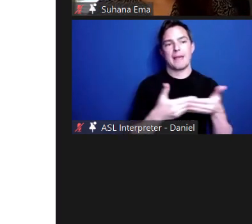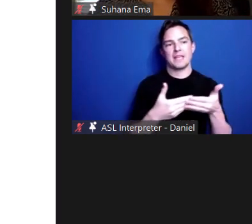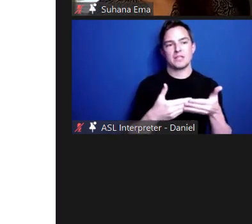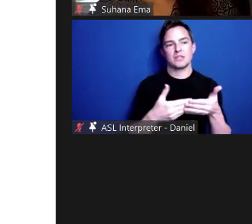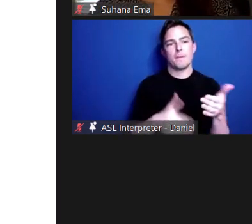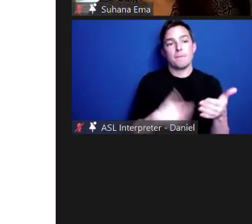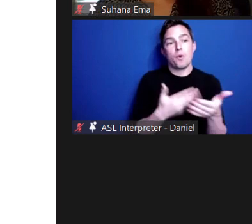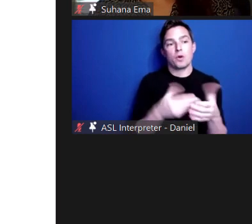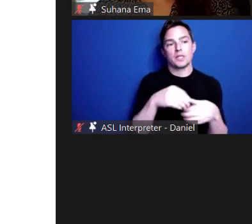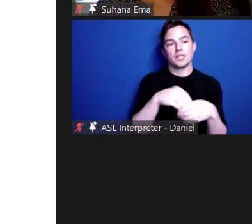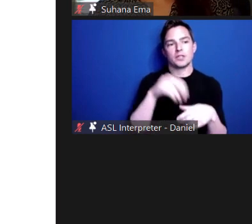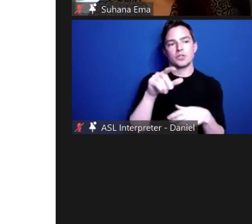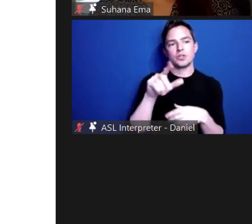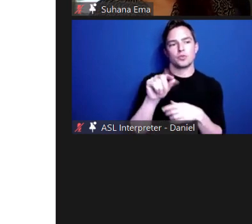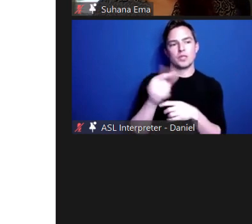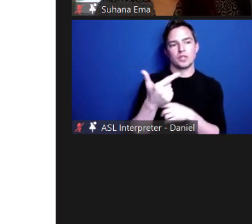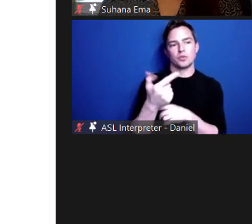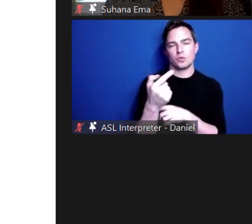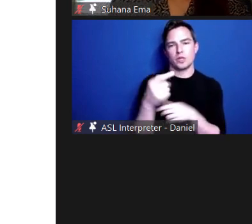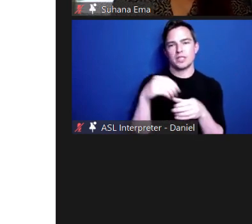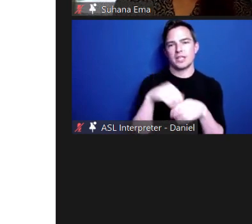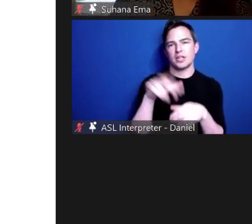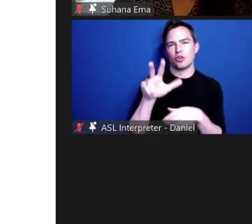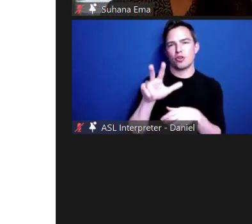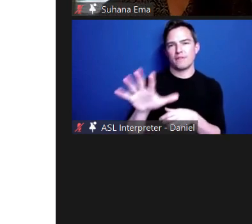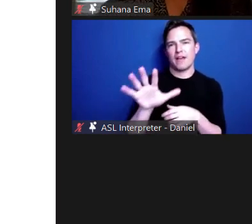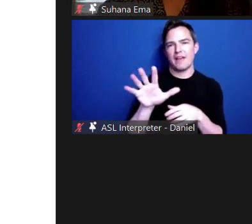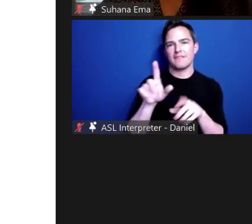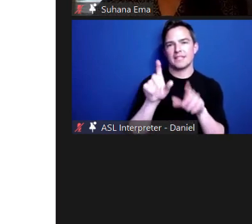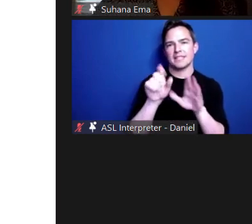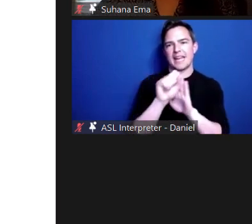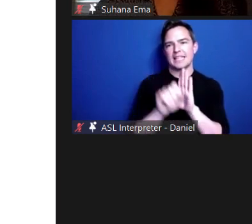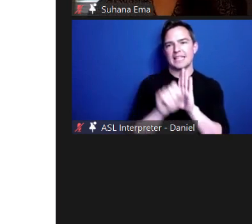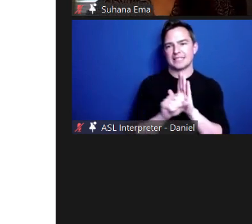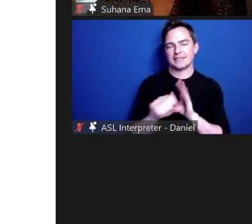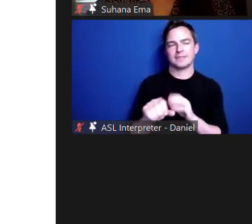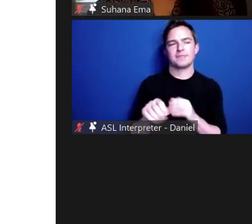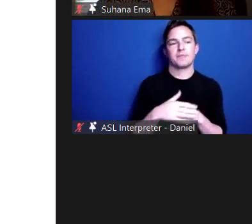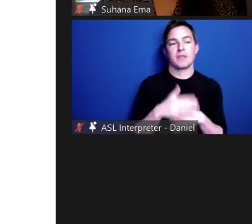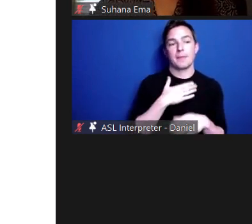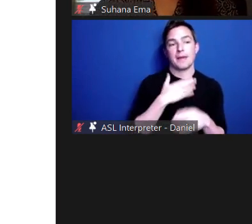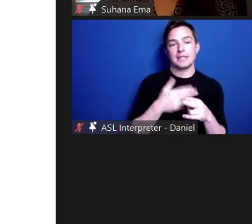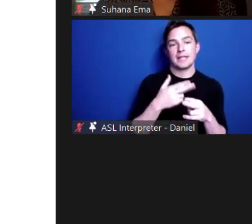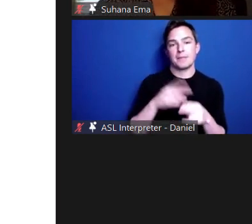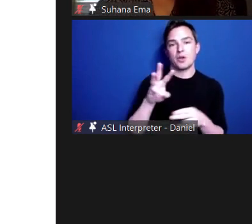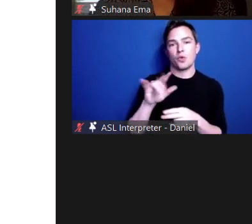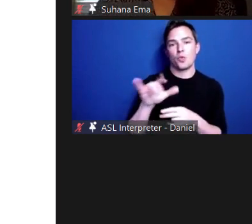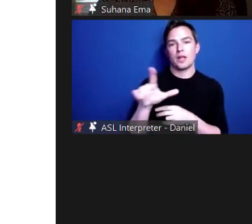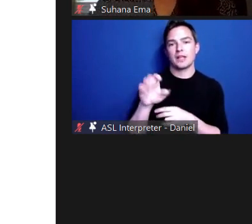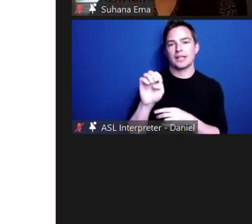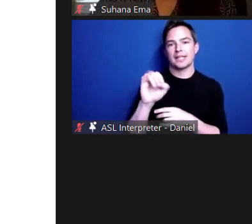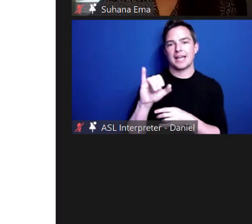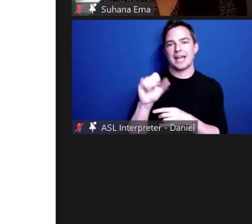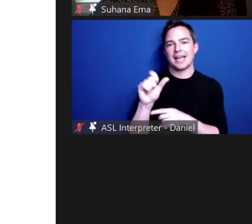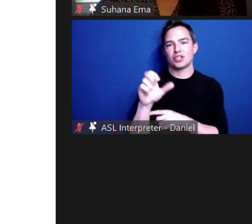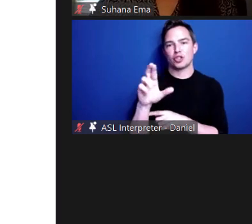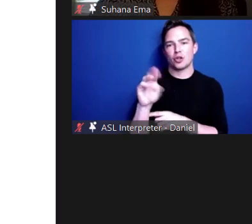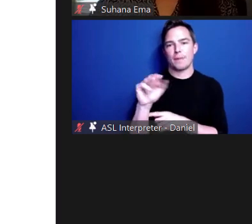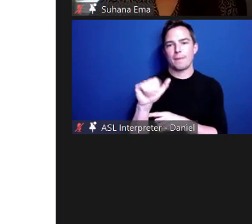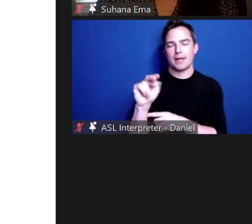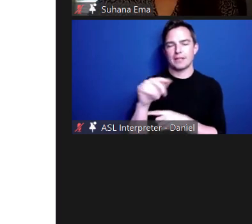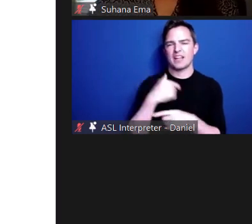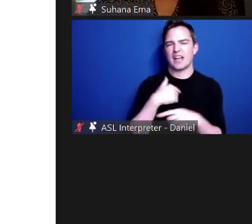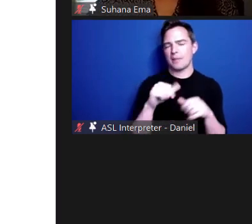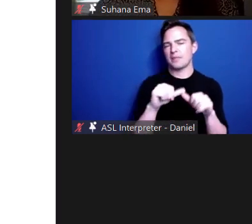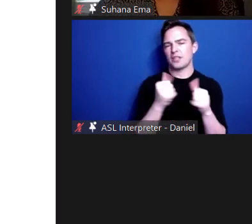in 2021 in 35 states. My name is Will Iserman, and I'm the